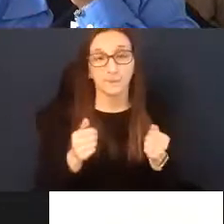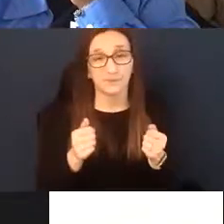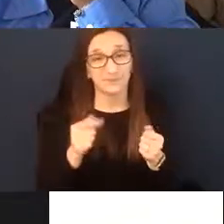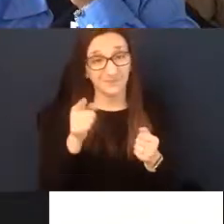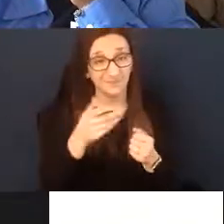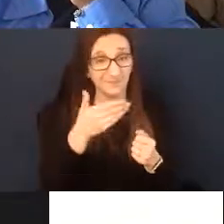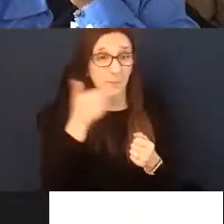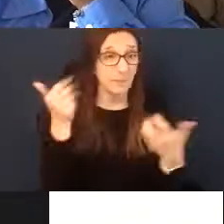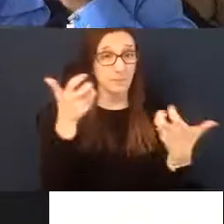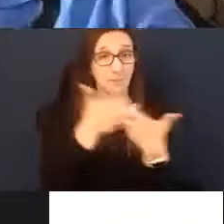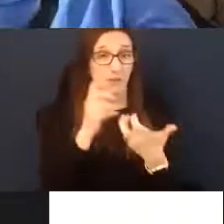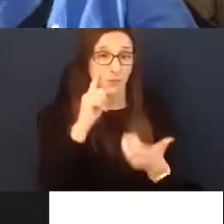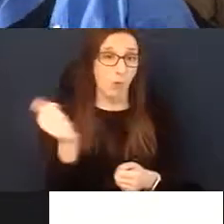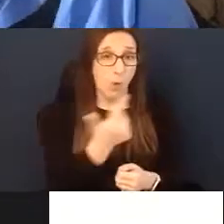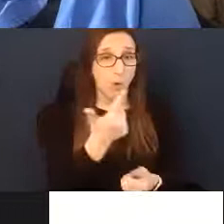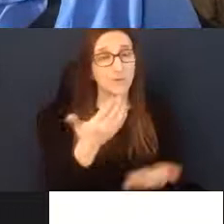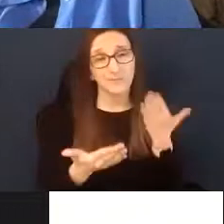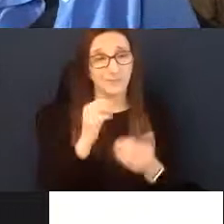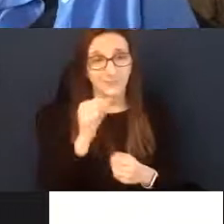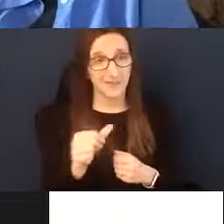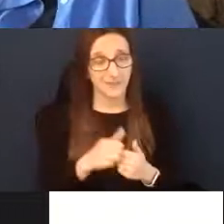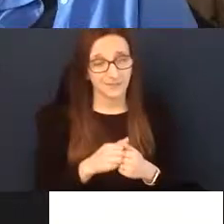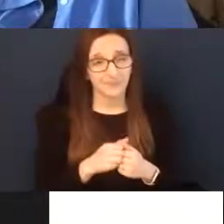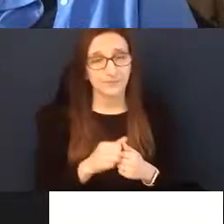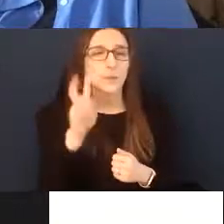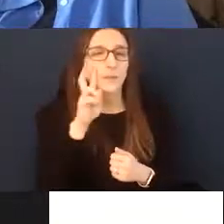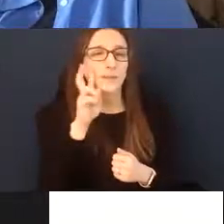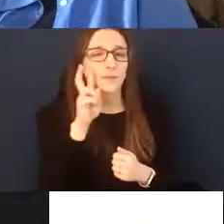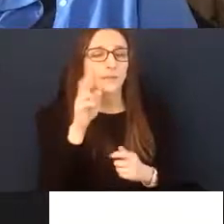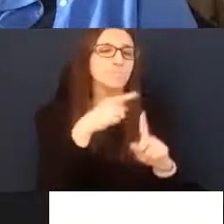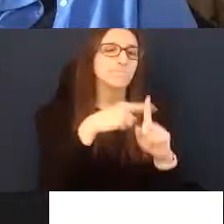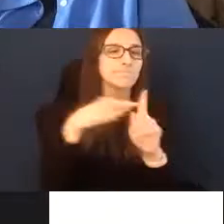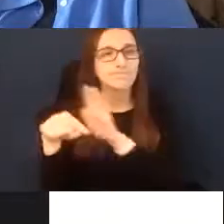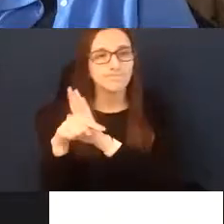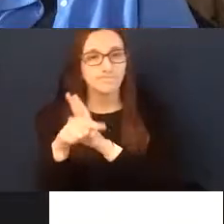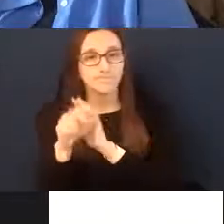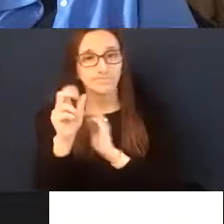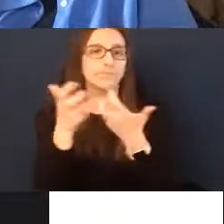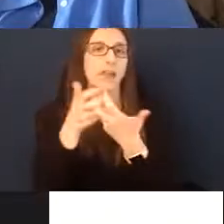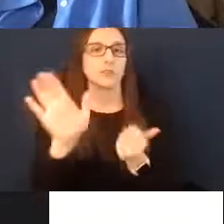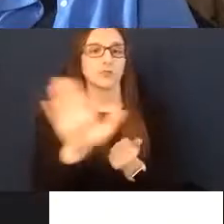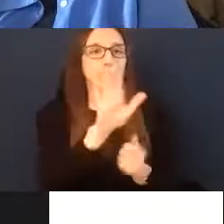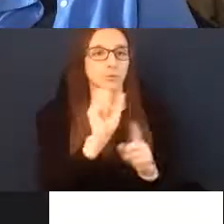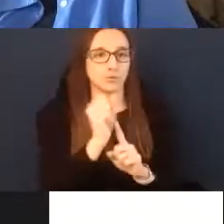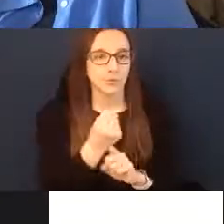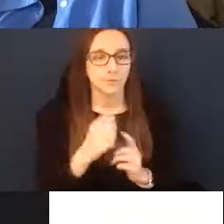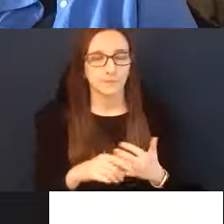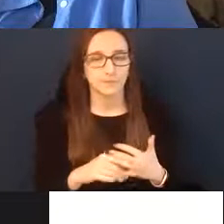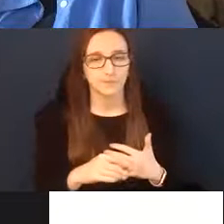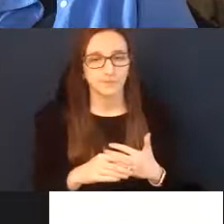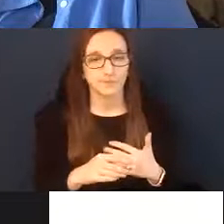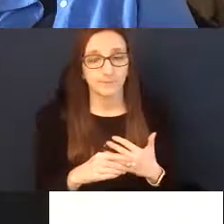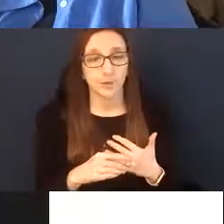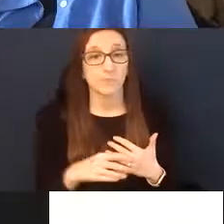everyone. So we're going to kind of dive in to see if it is going to be a diet for you. So if you are a woman who